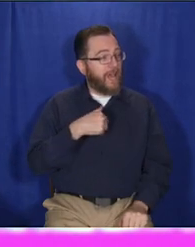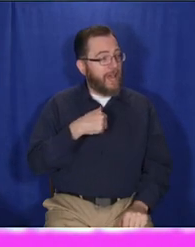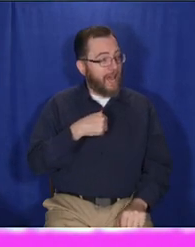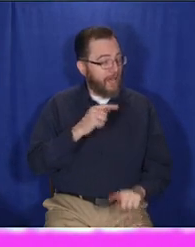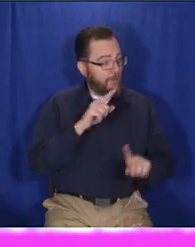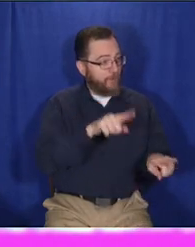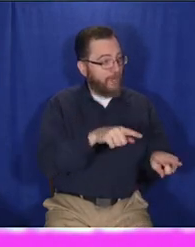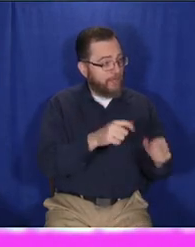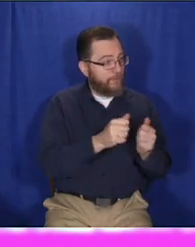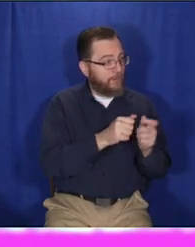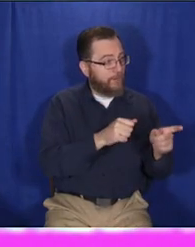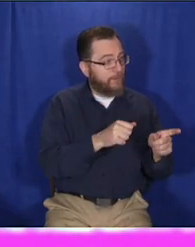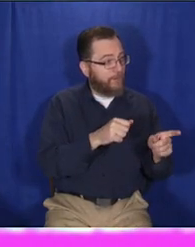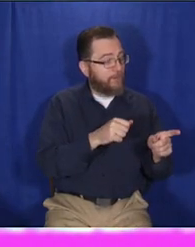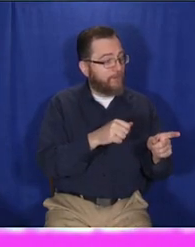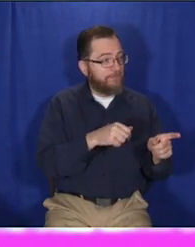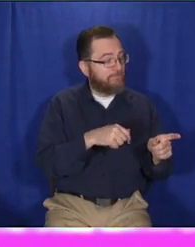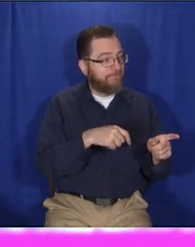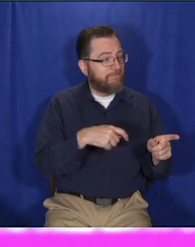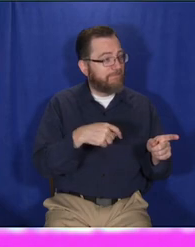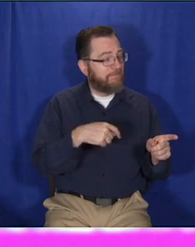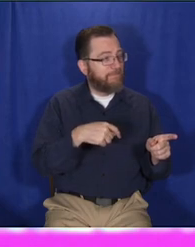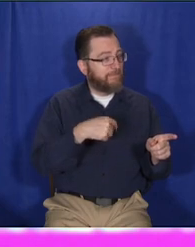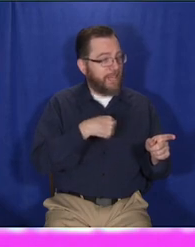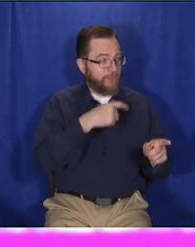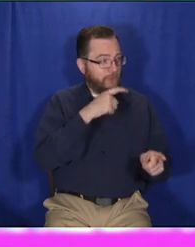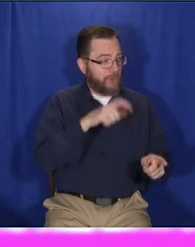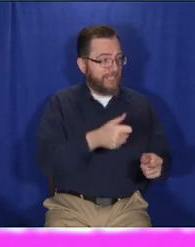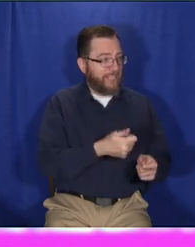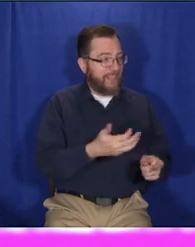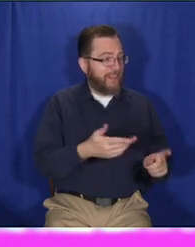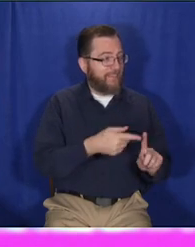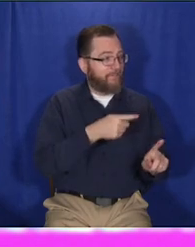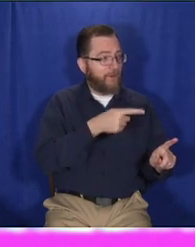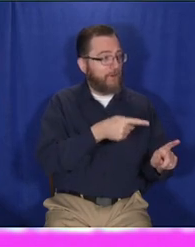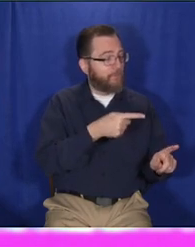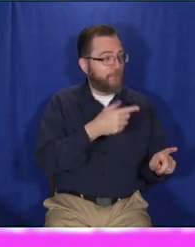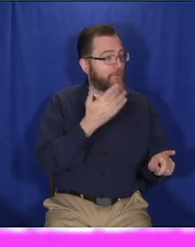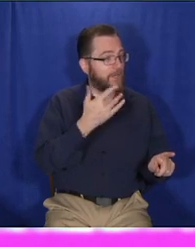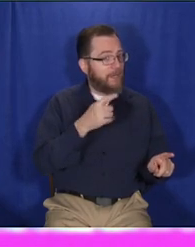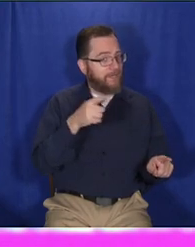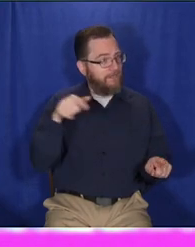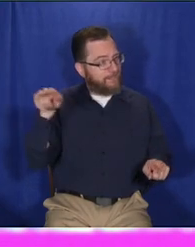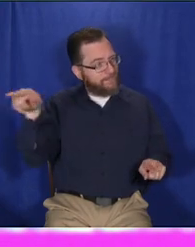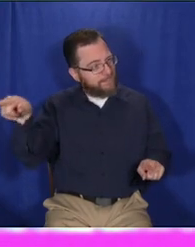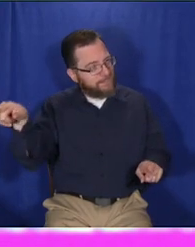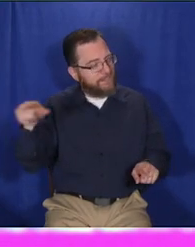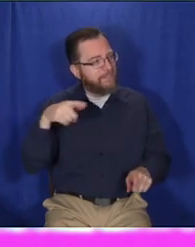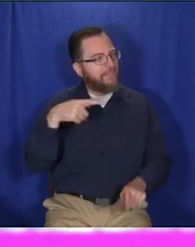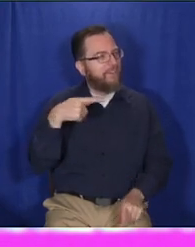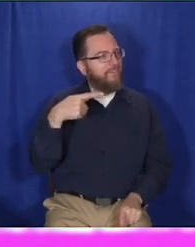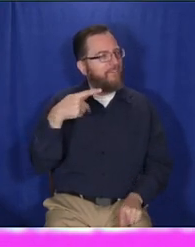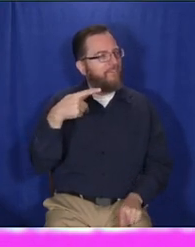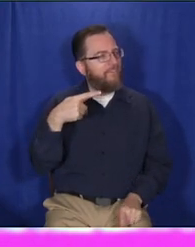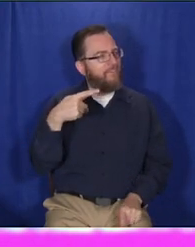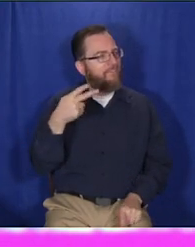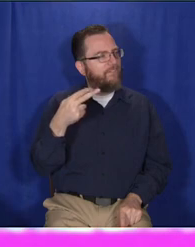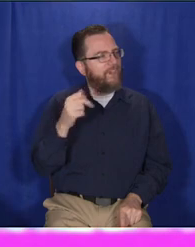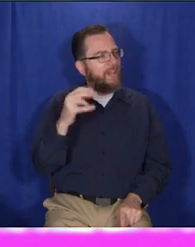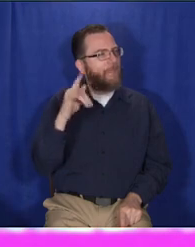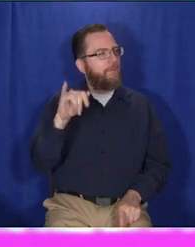who came from Macedonia," referring to the Philippian church, "they supplied my need." So Paul went